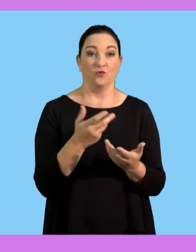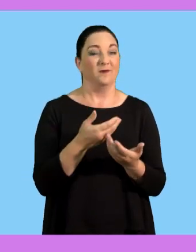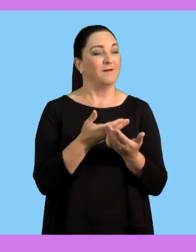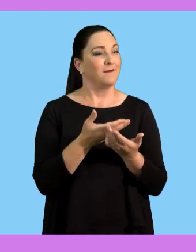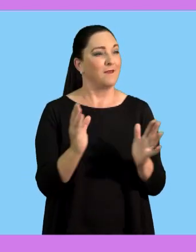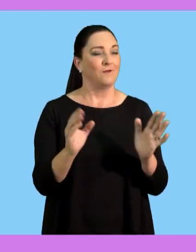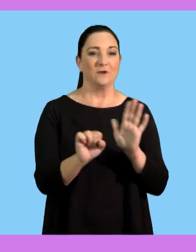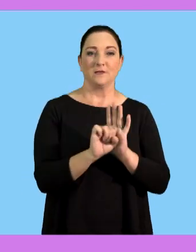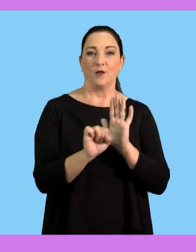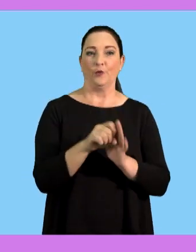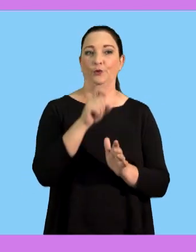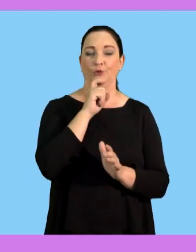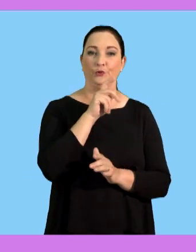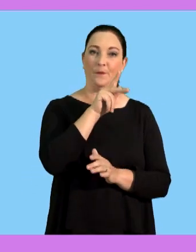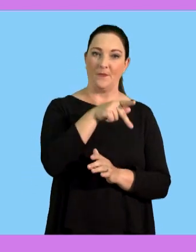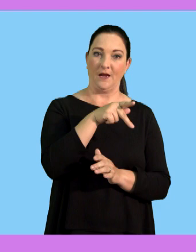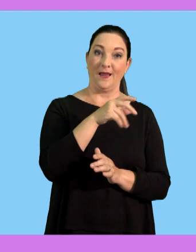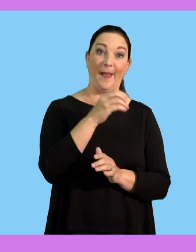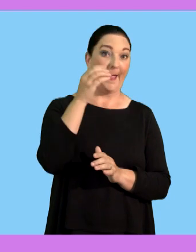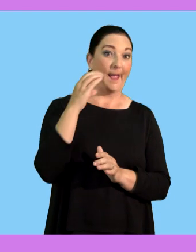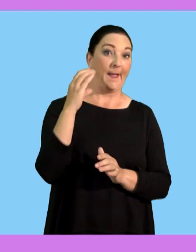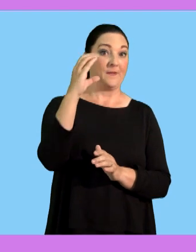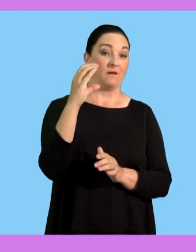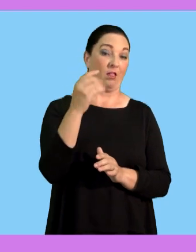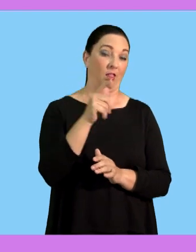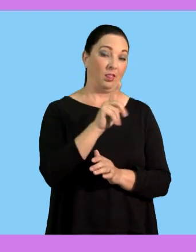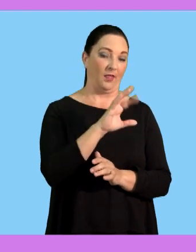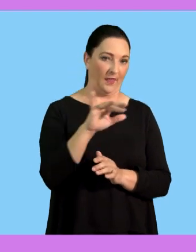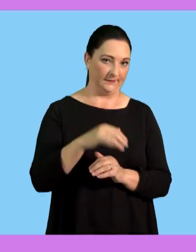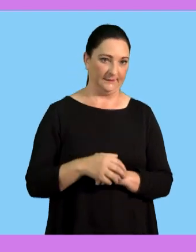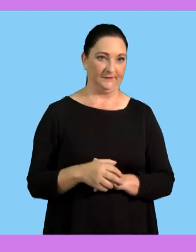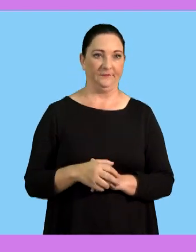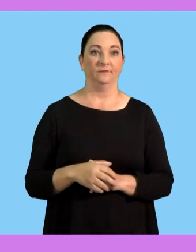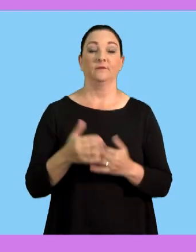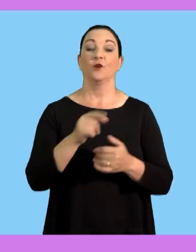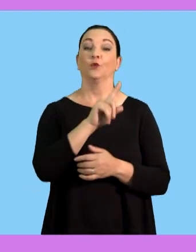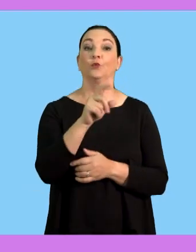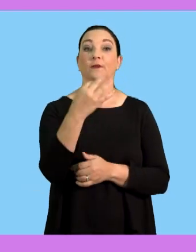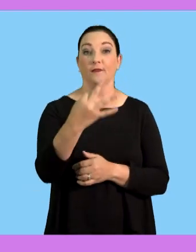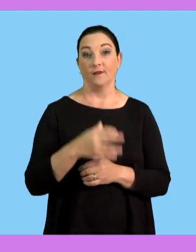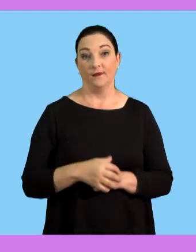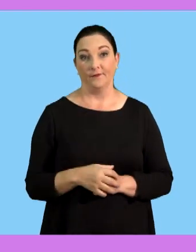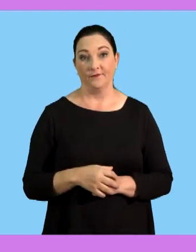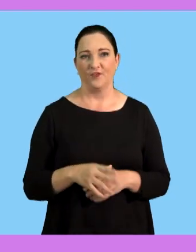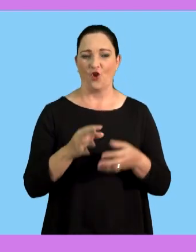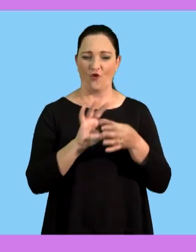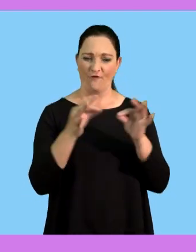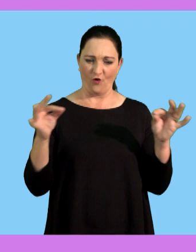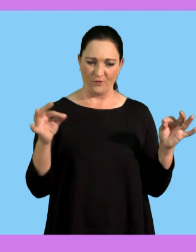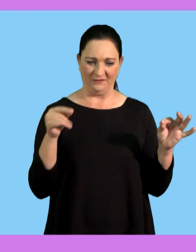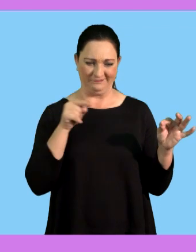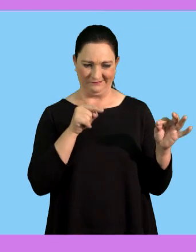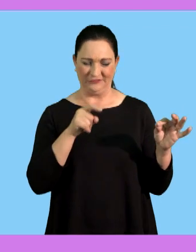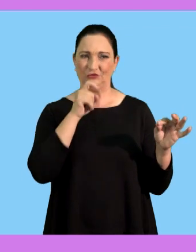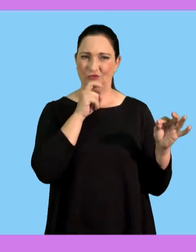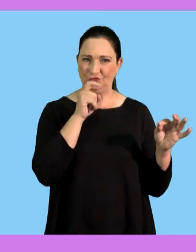capital letter P symbol. Then, moving on to our next question. Question number 3. The formula used